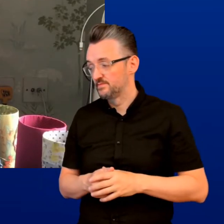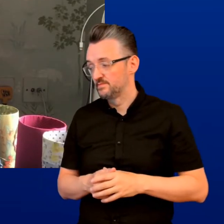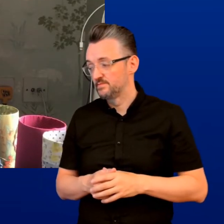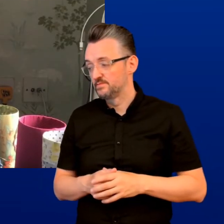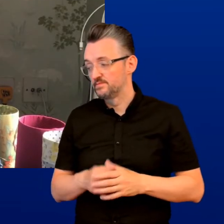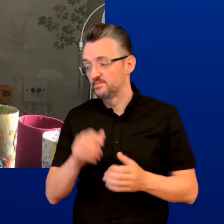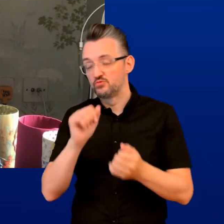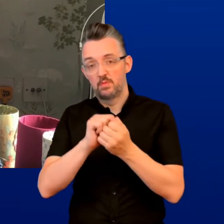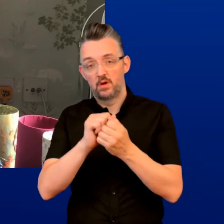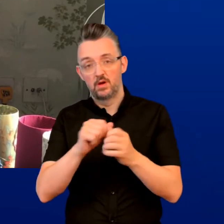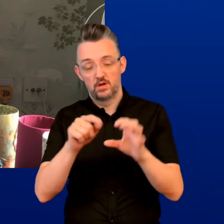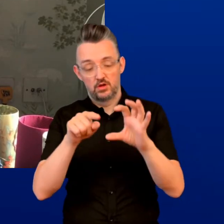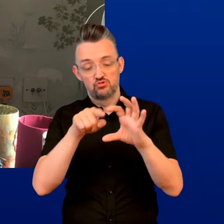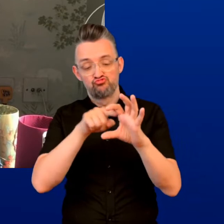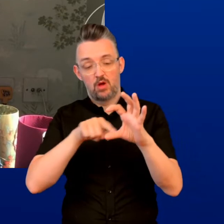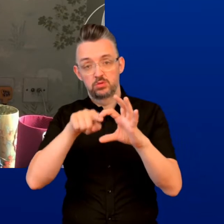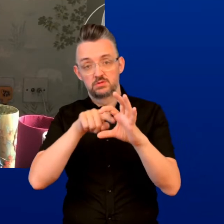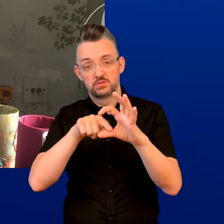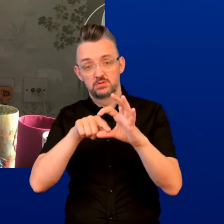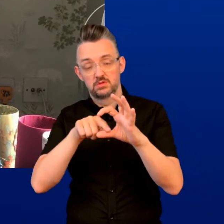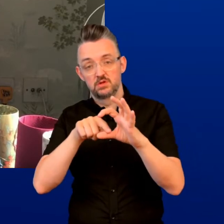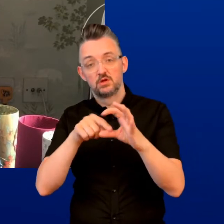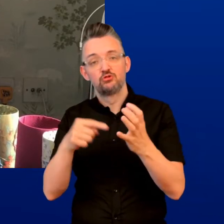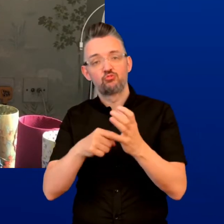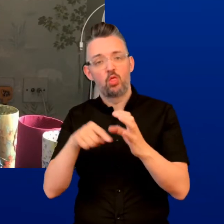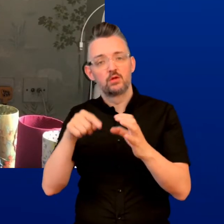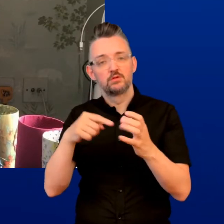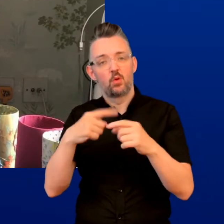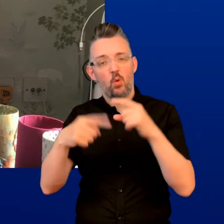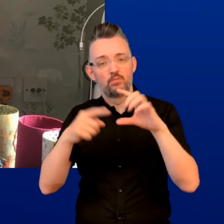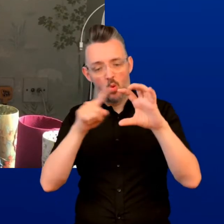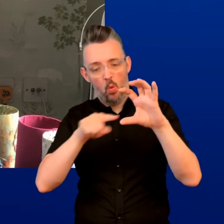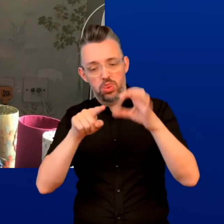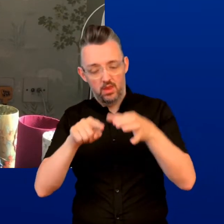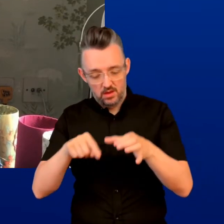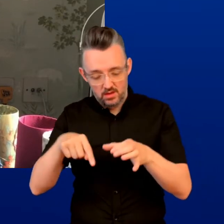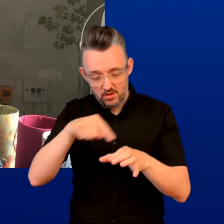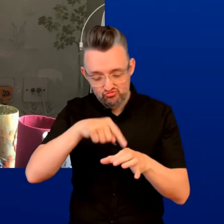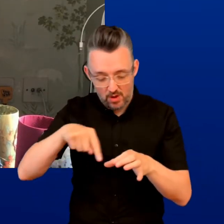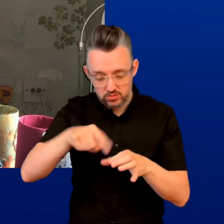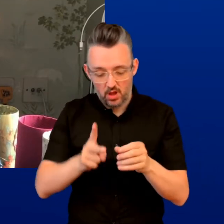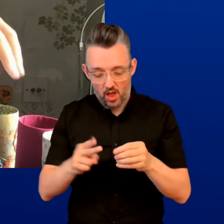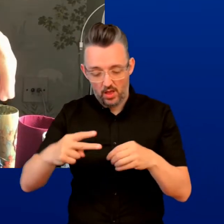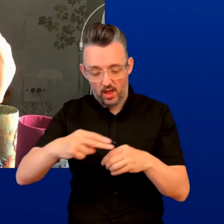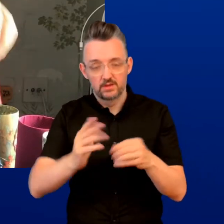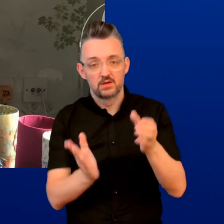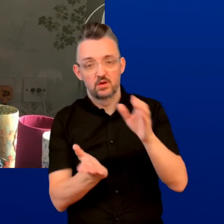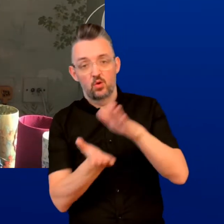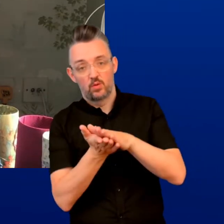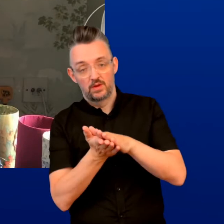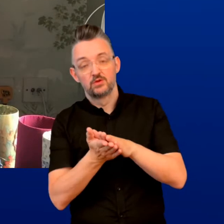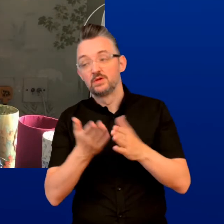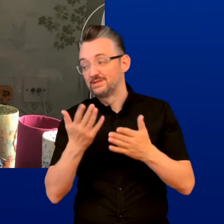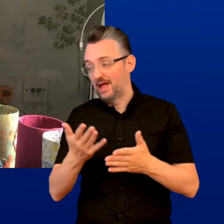you have to cut a round bit for the bottom of the toilet roll. but this time you'll use